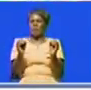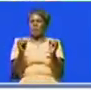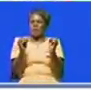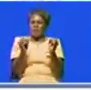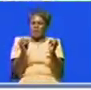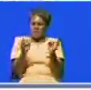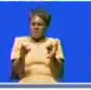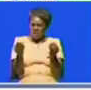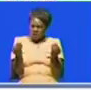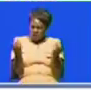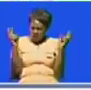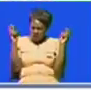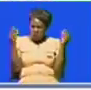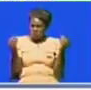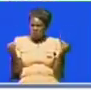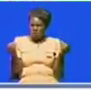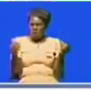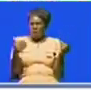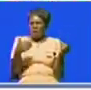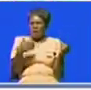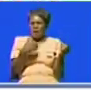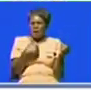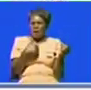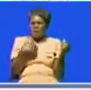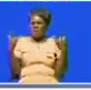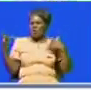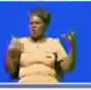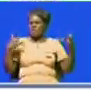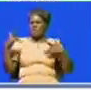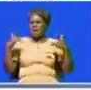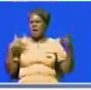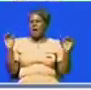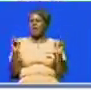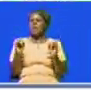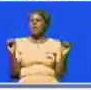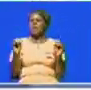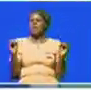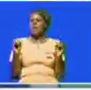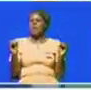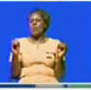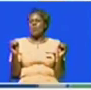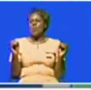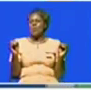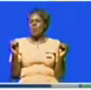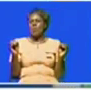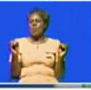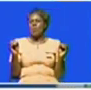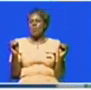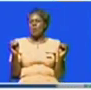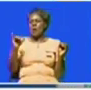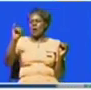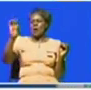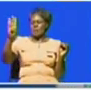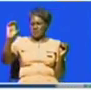those things are taken care of, then we have no concerns to rise to the level of saying that so you're assured that